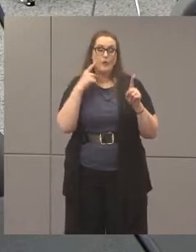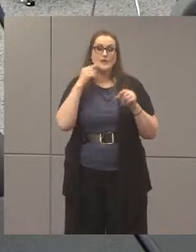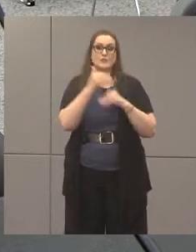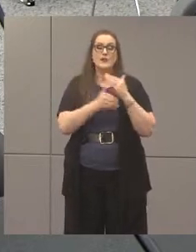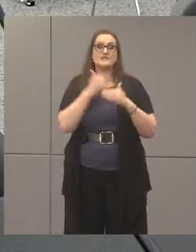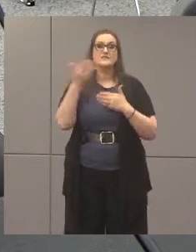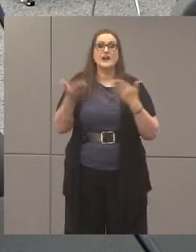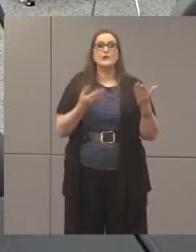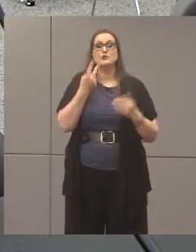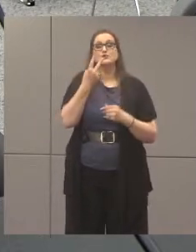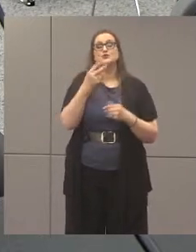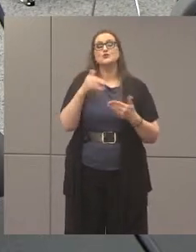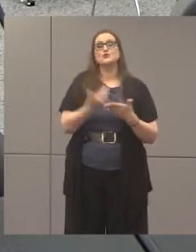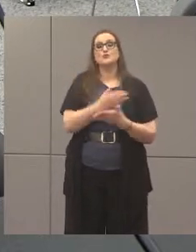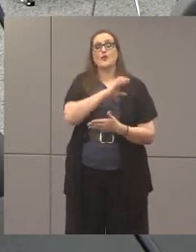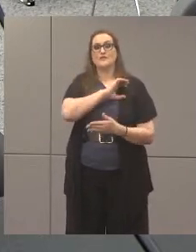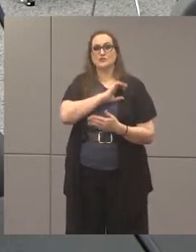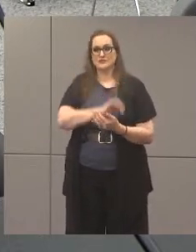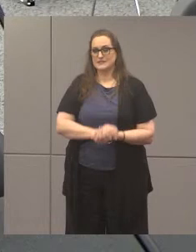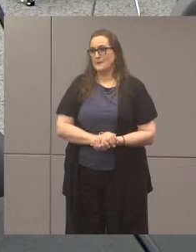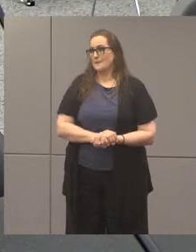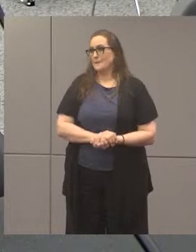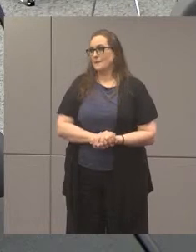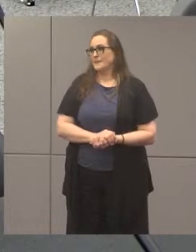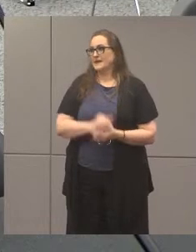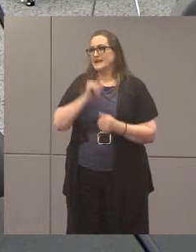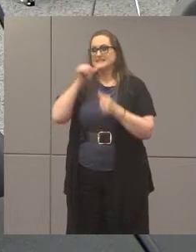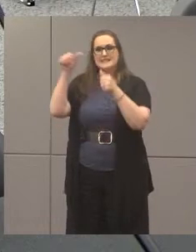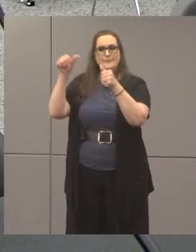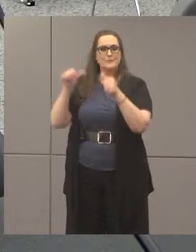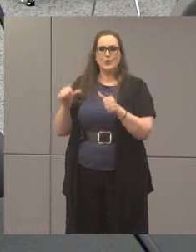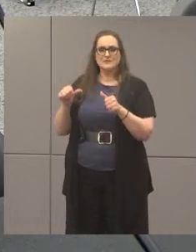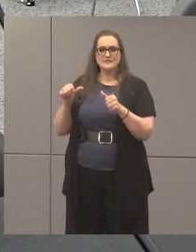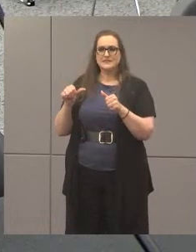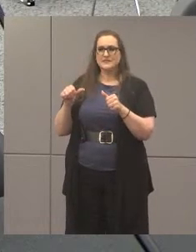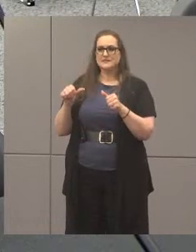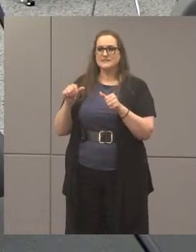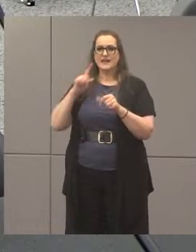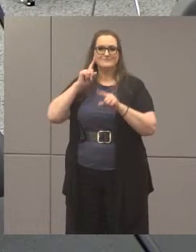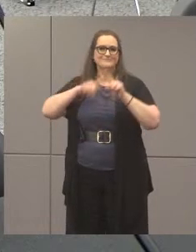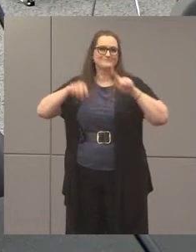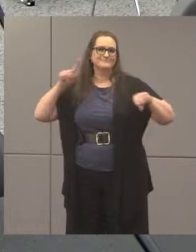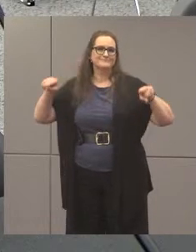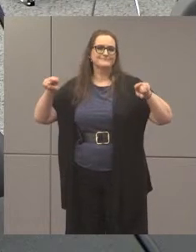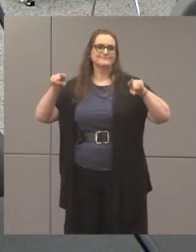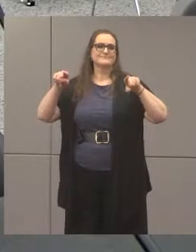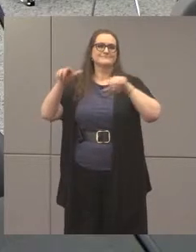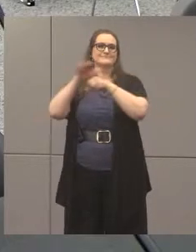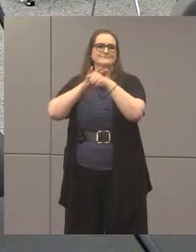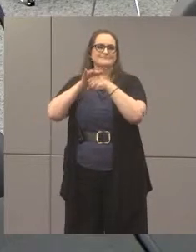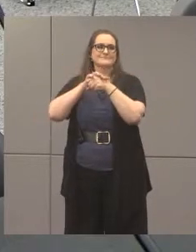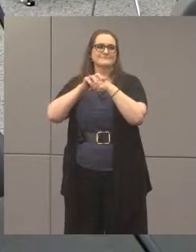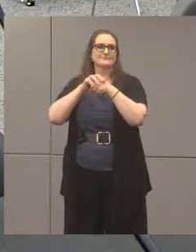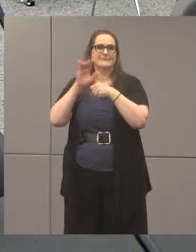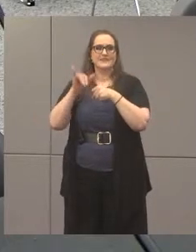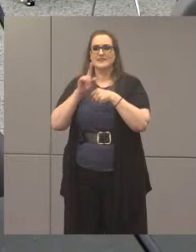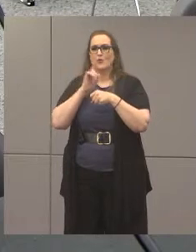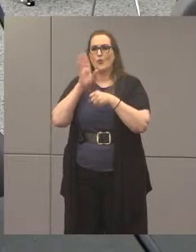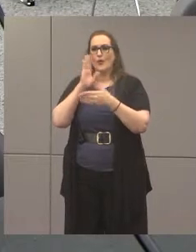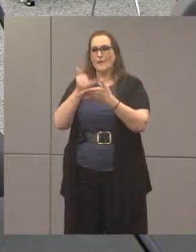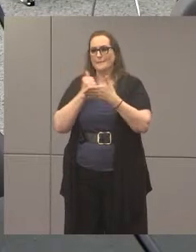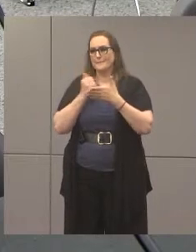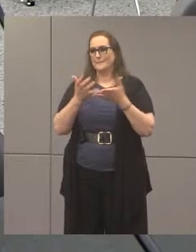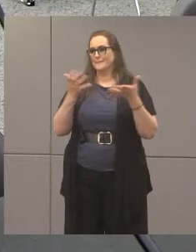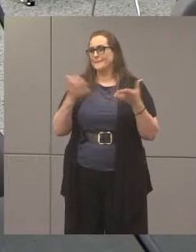of hiring 2 new officers that's been posted on various sites. That's certainly going to help us